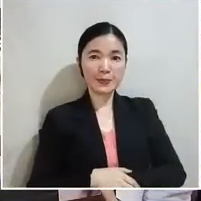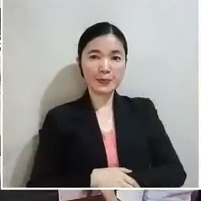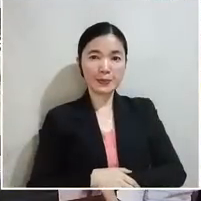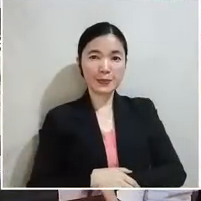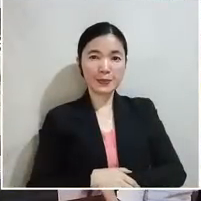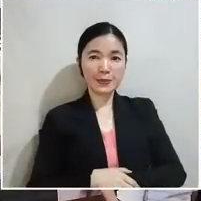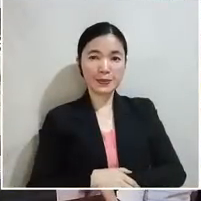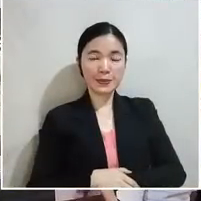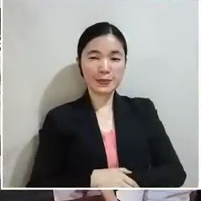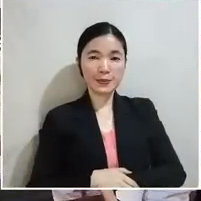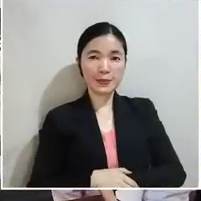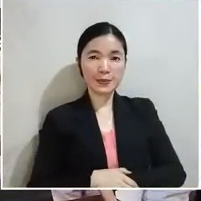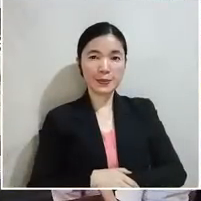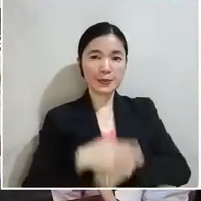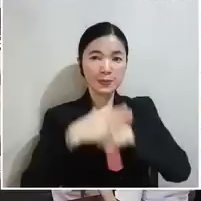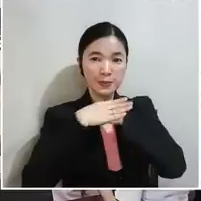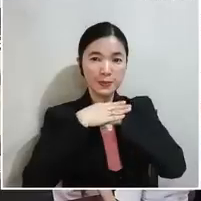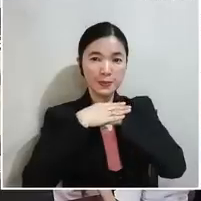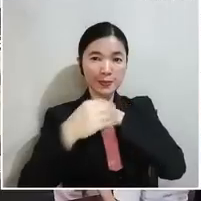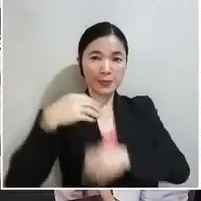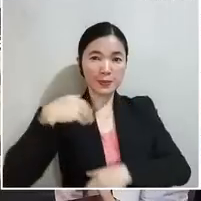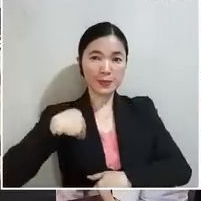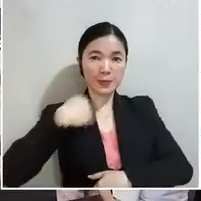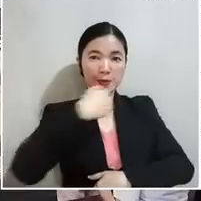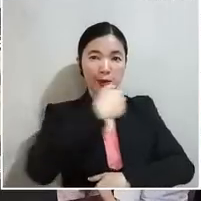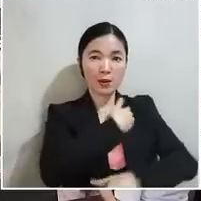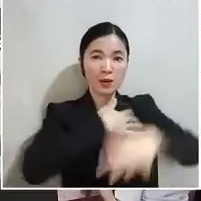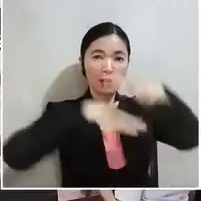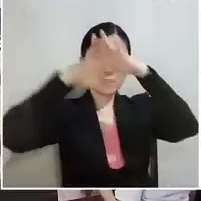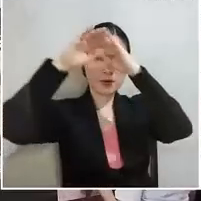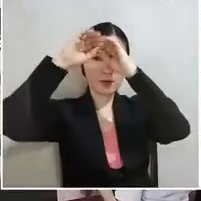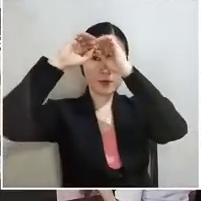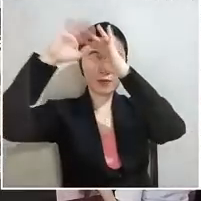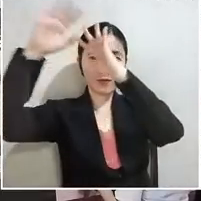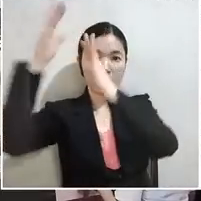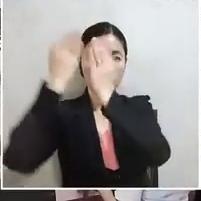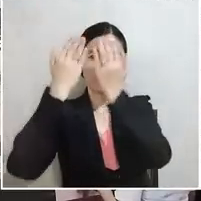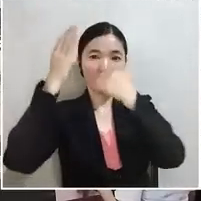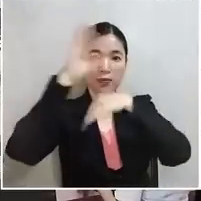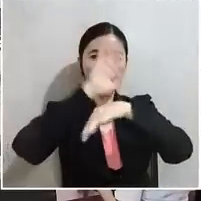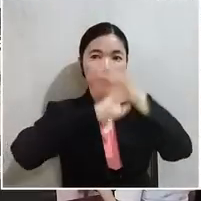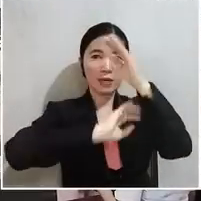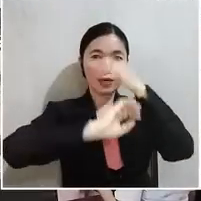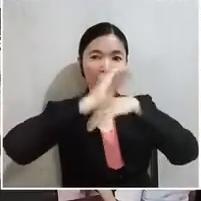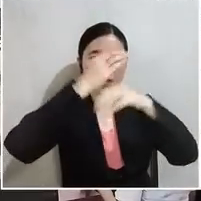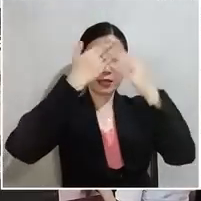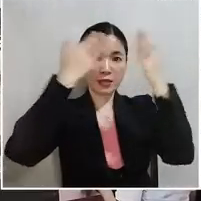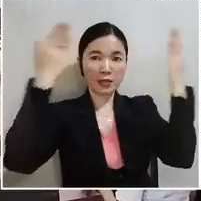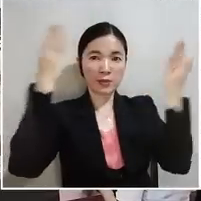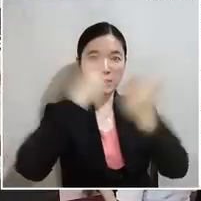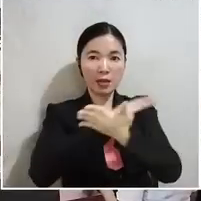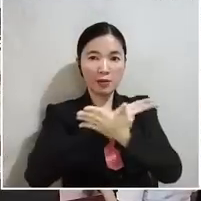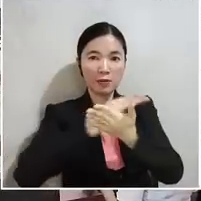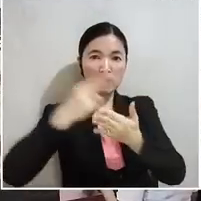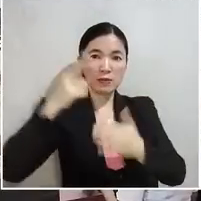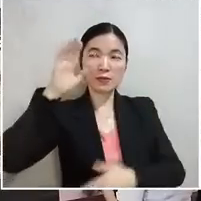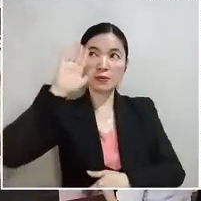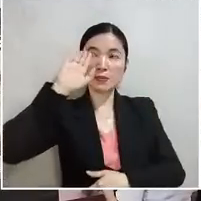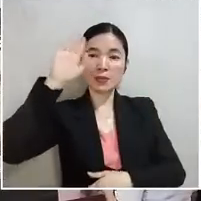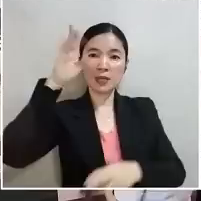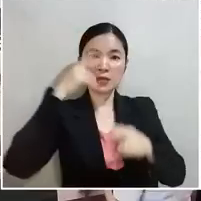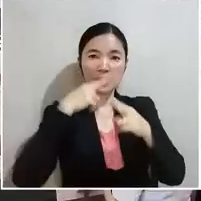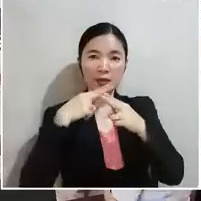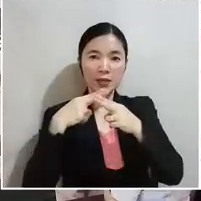Our Father, who art in heaven, hallowed be